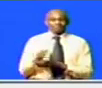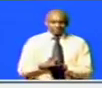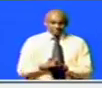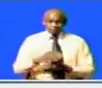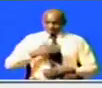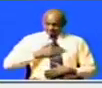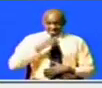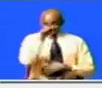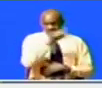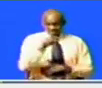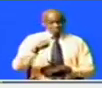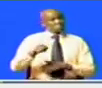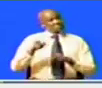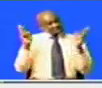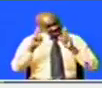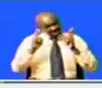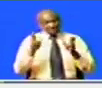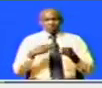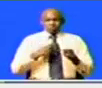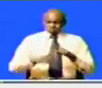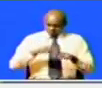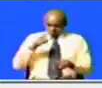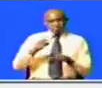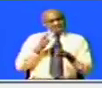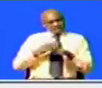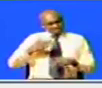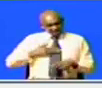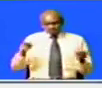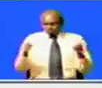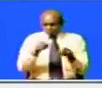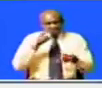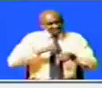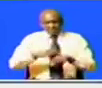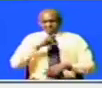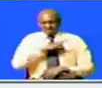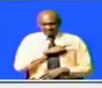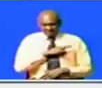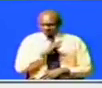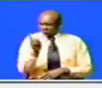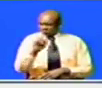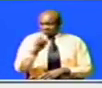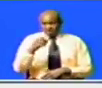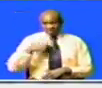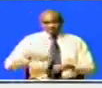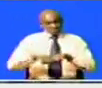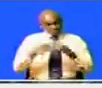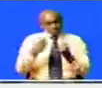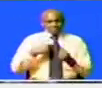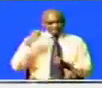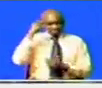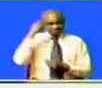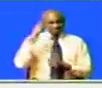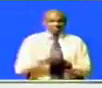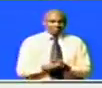I'm therefore not ready to sacrifice an eternal legacy for short-term gains that will sear my conscience.